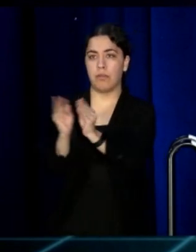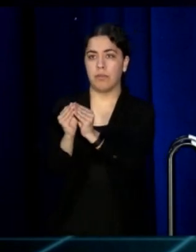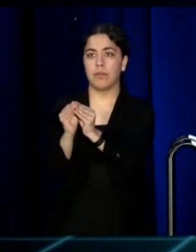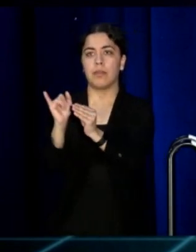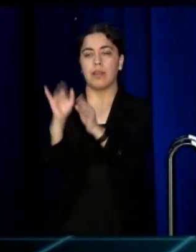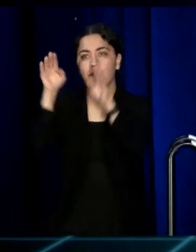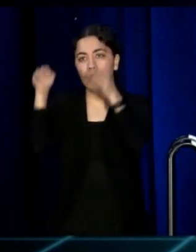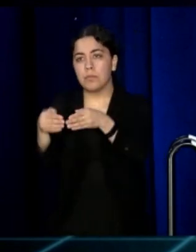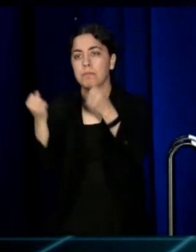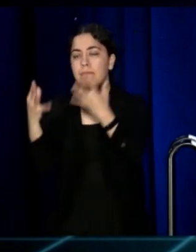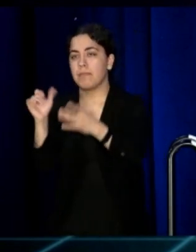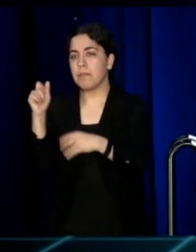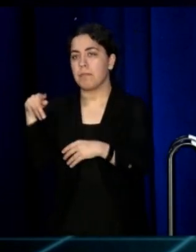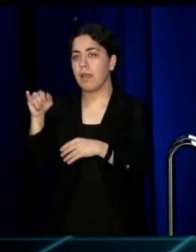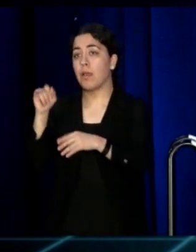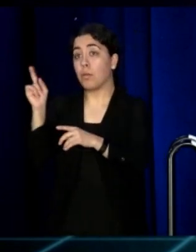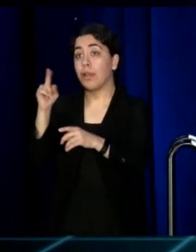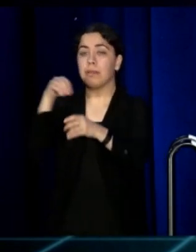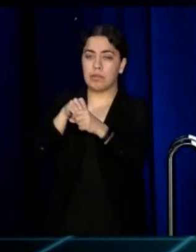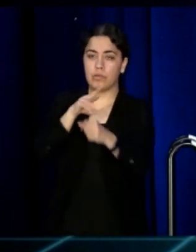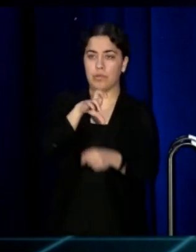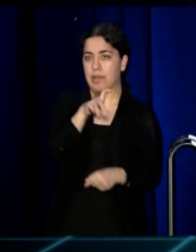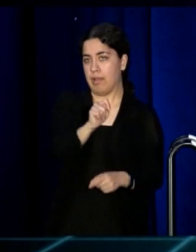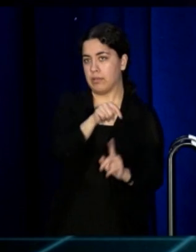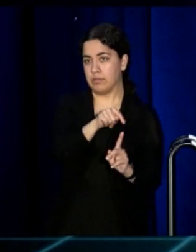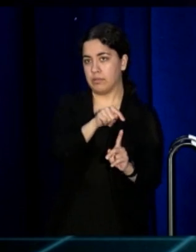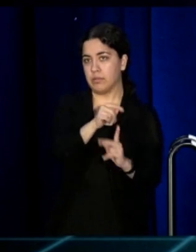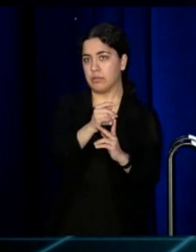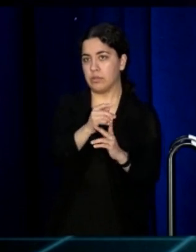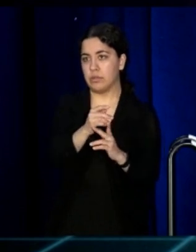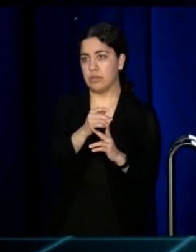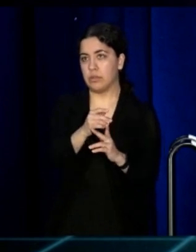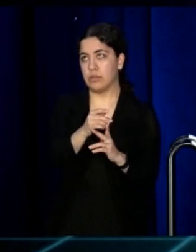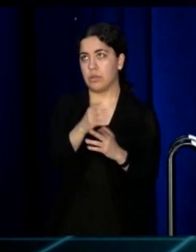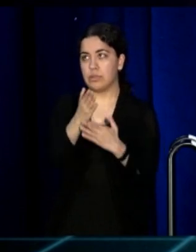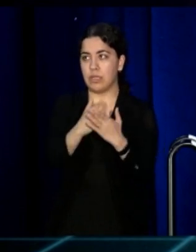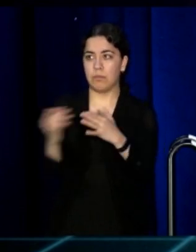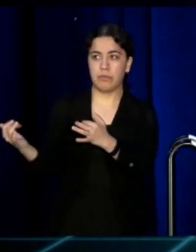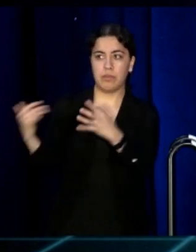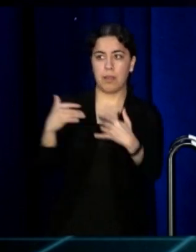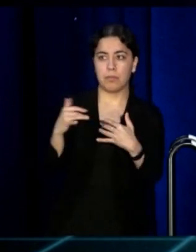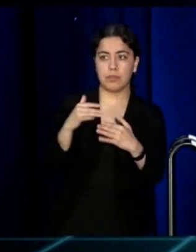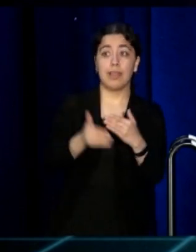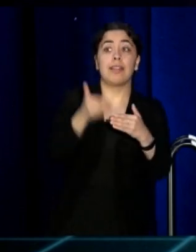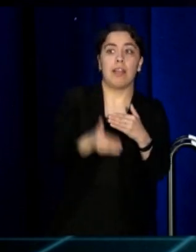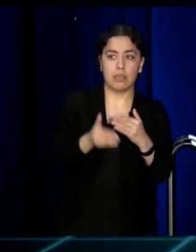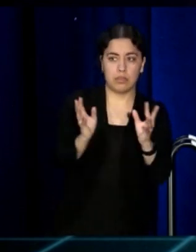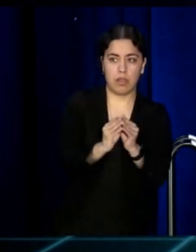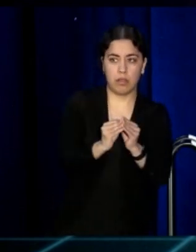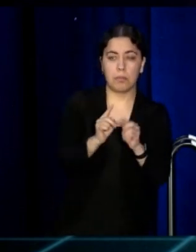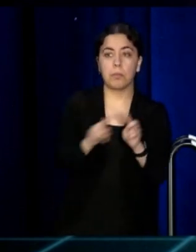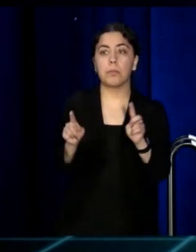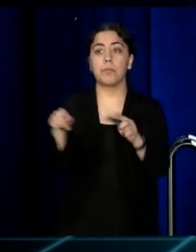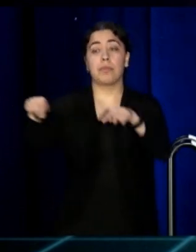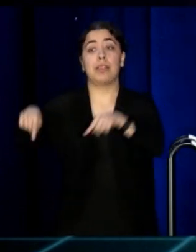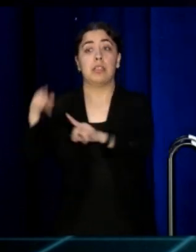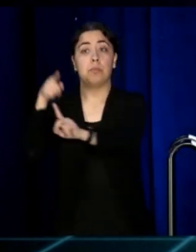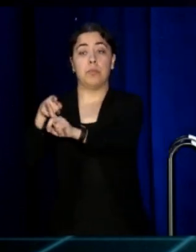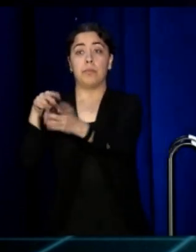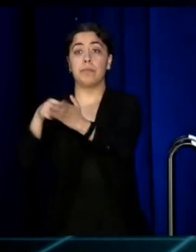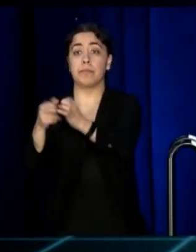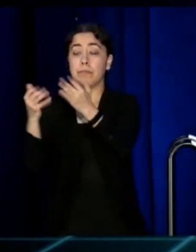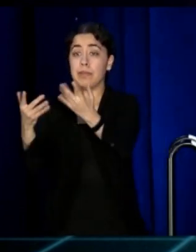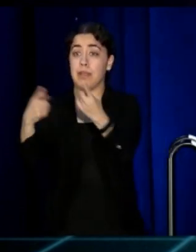new APIs we've gotten in React and some that have come to Next. But at this point, a lot of what's happened